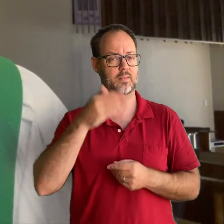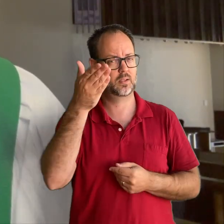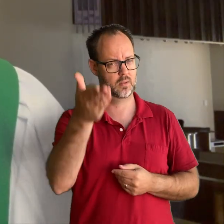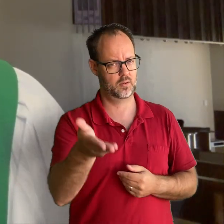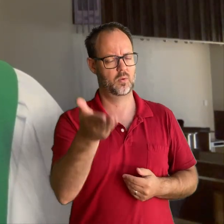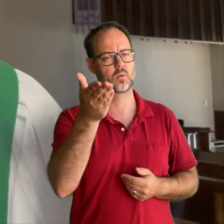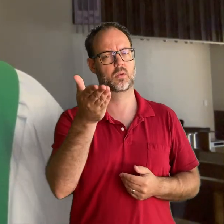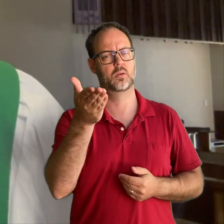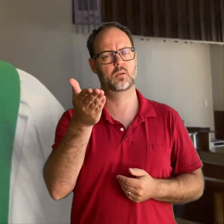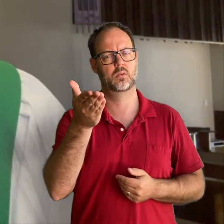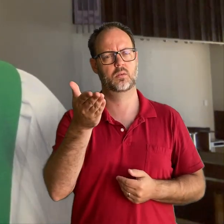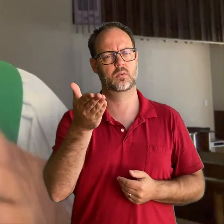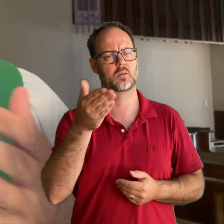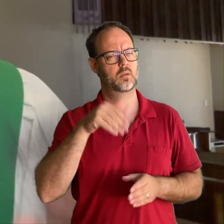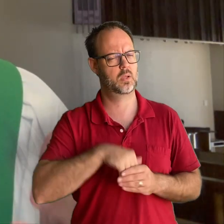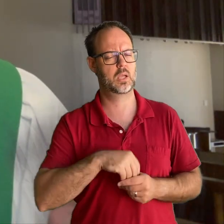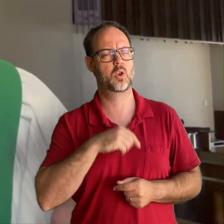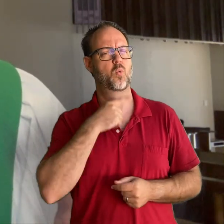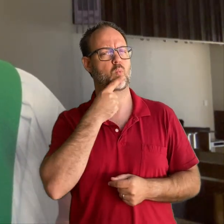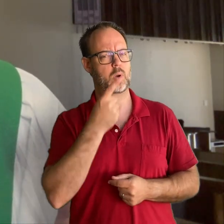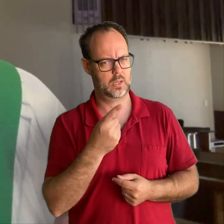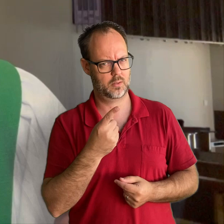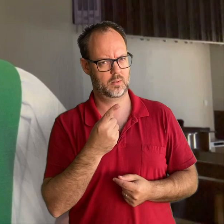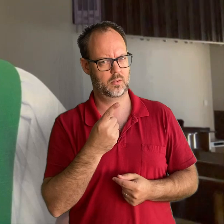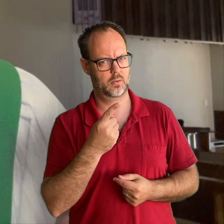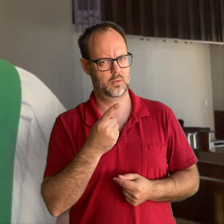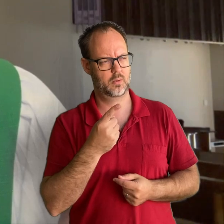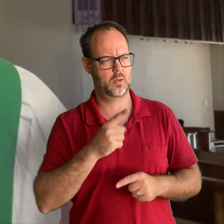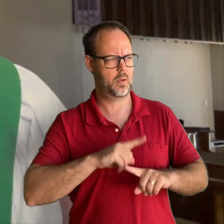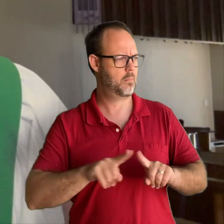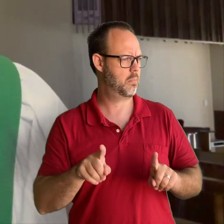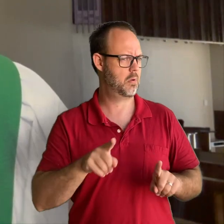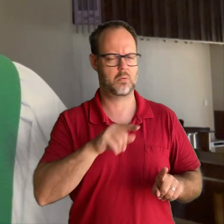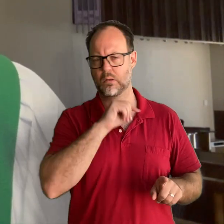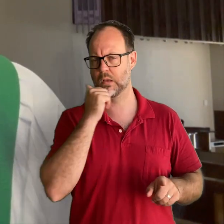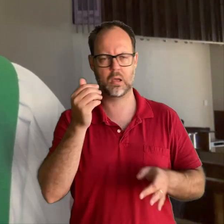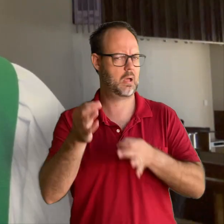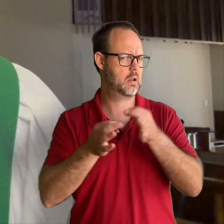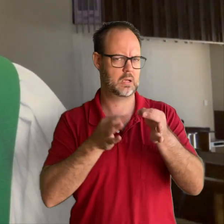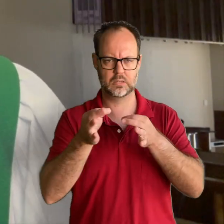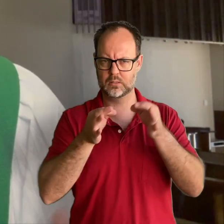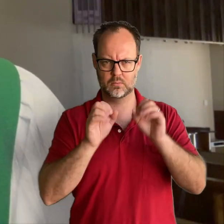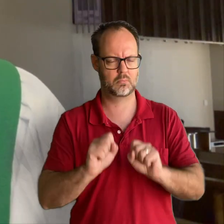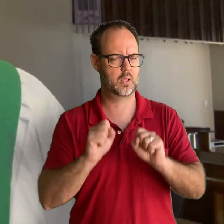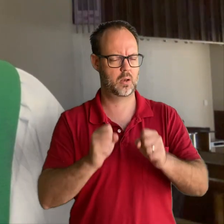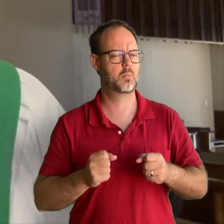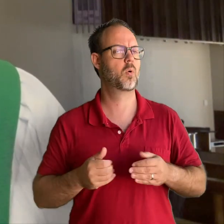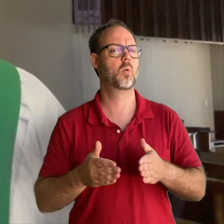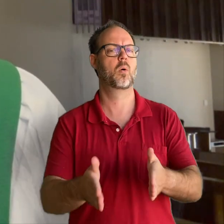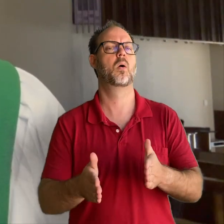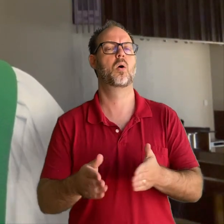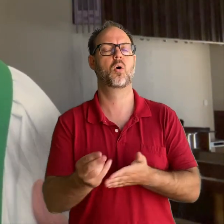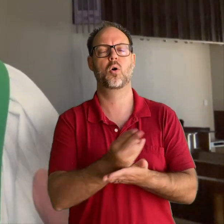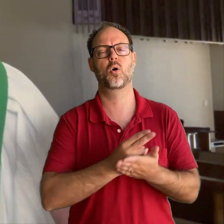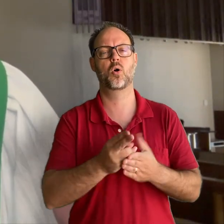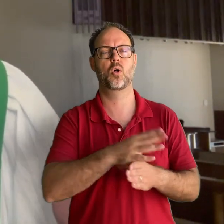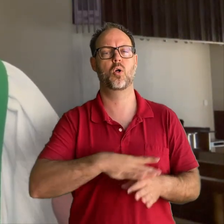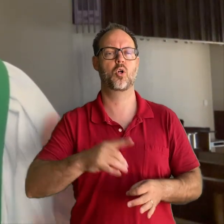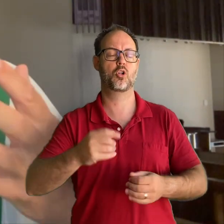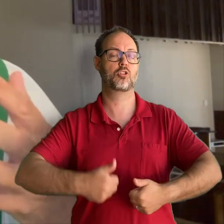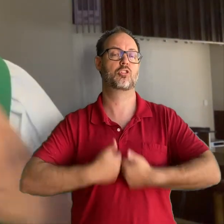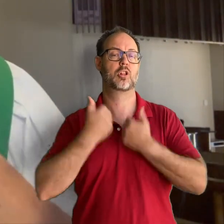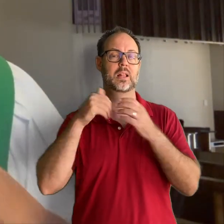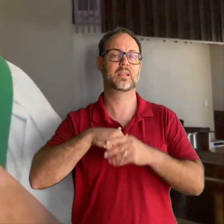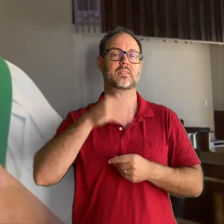you. In a real, yet unexplainable way, the Holy